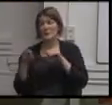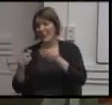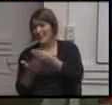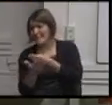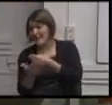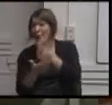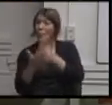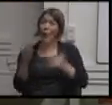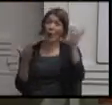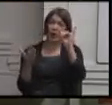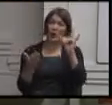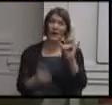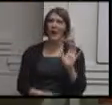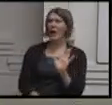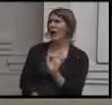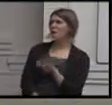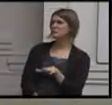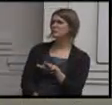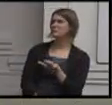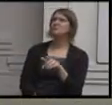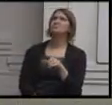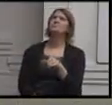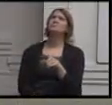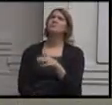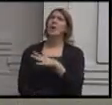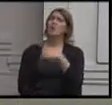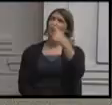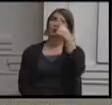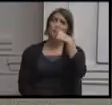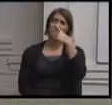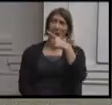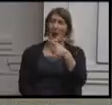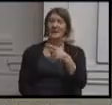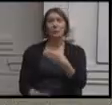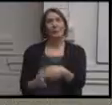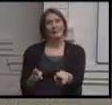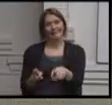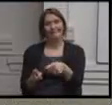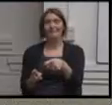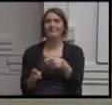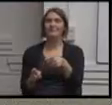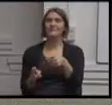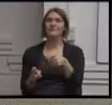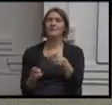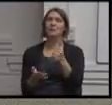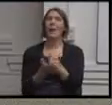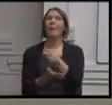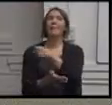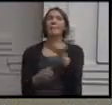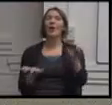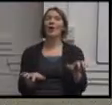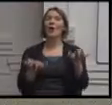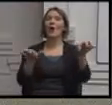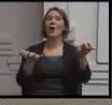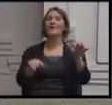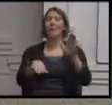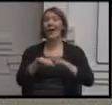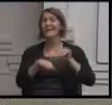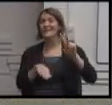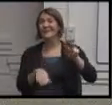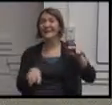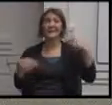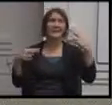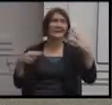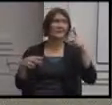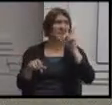money. Well, maybe you could just briefly, for the benefit of anybody who's still